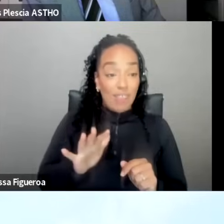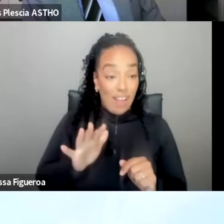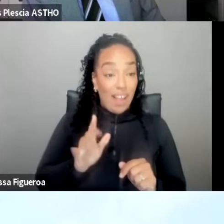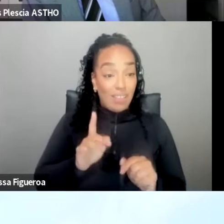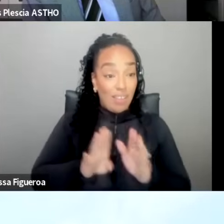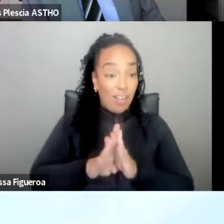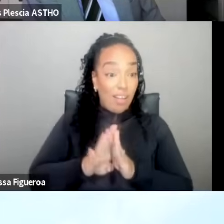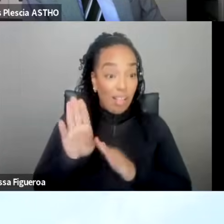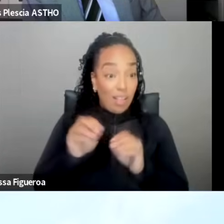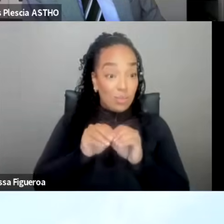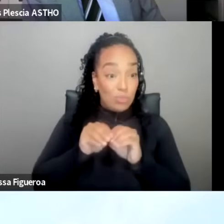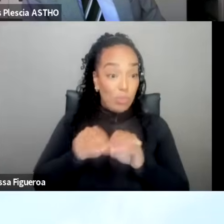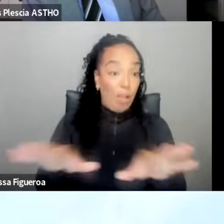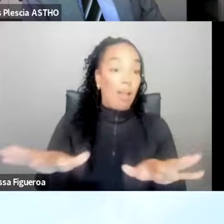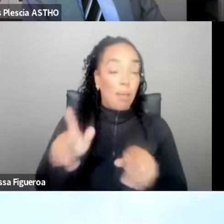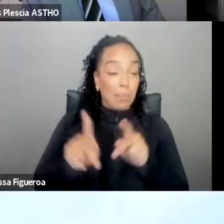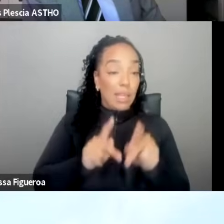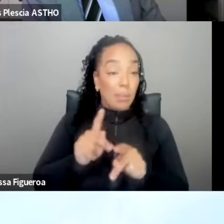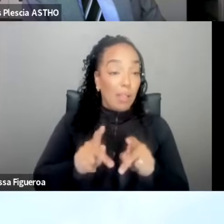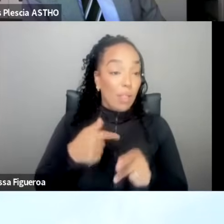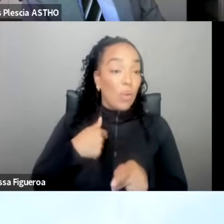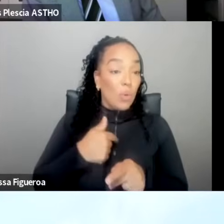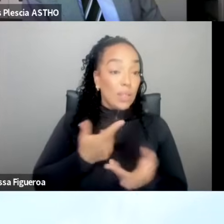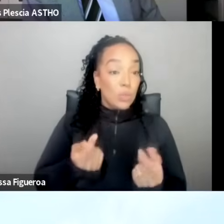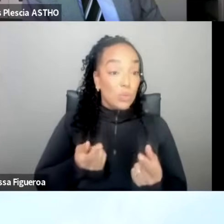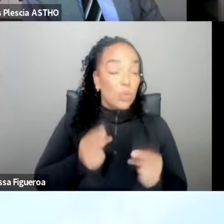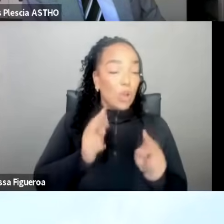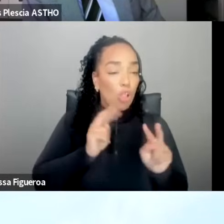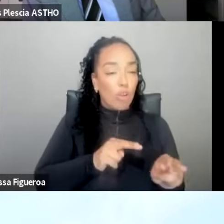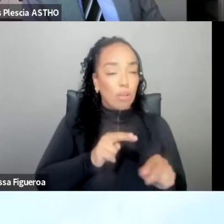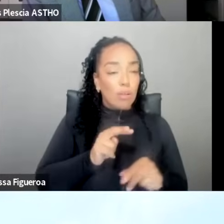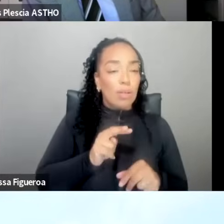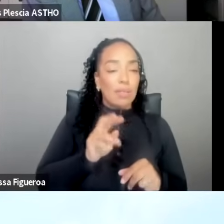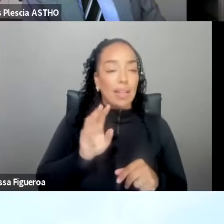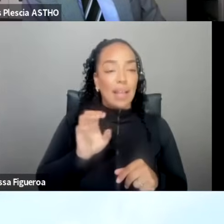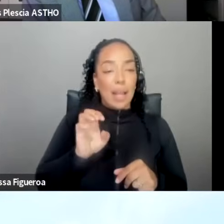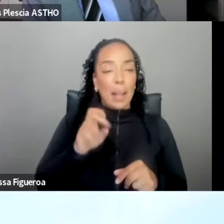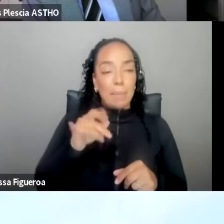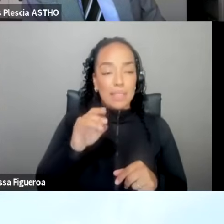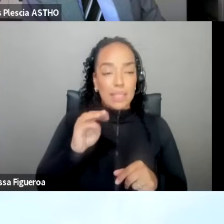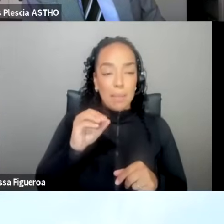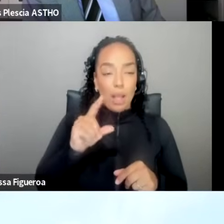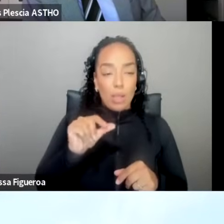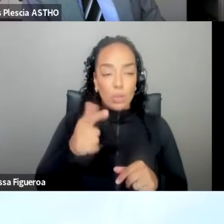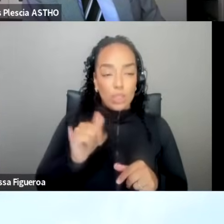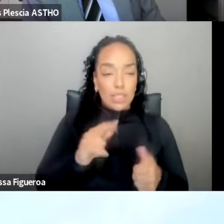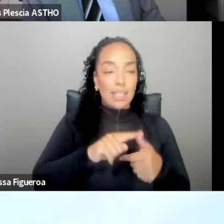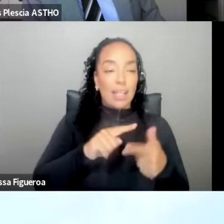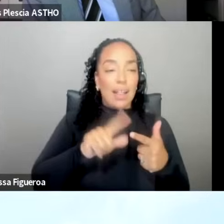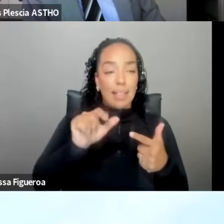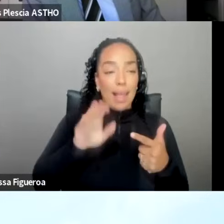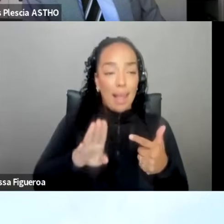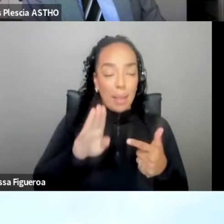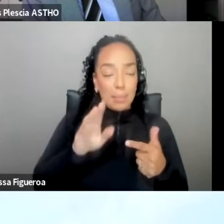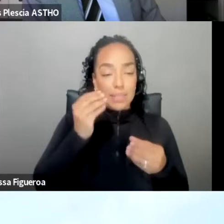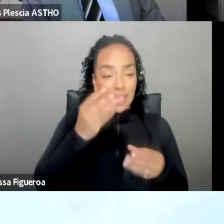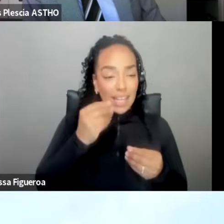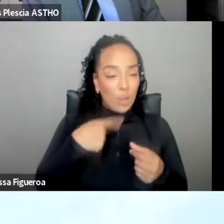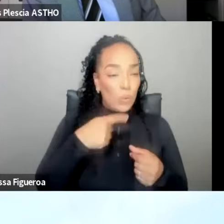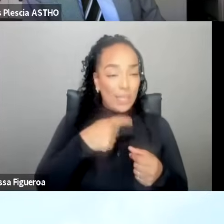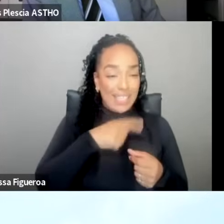in people, we would look at the epidemiology, the laboratory data. We would really need that virology to help